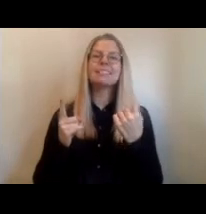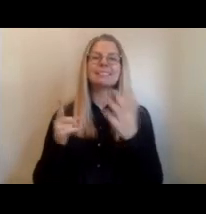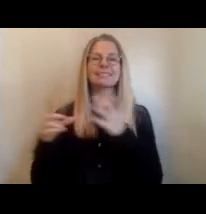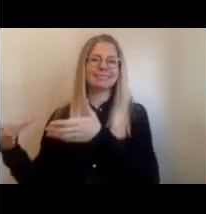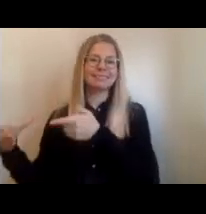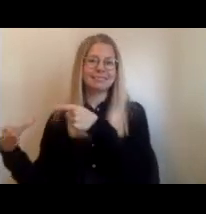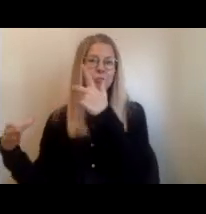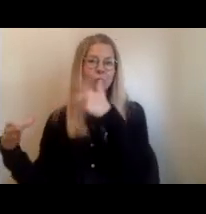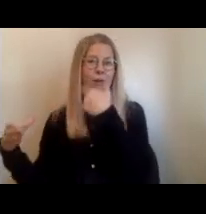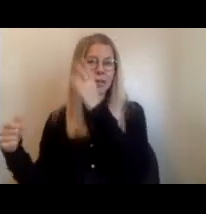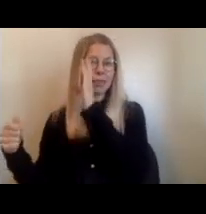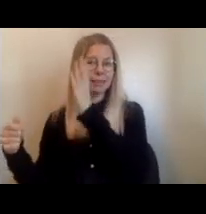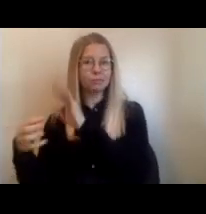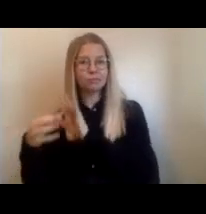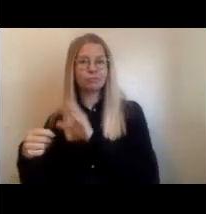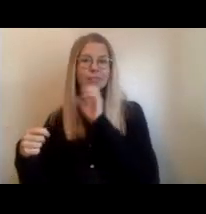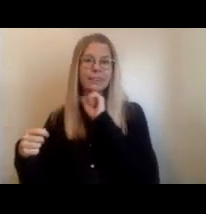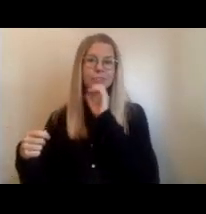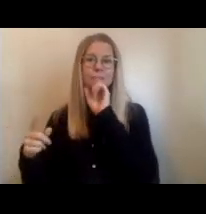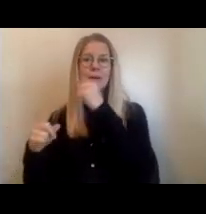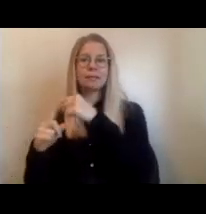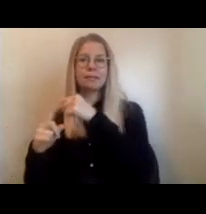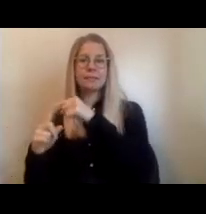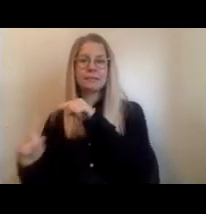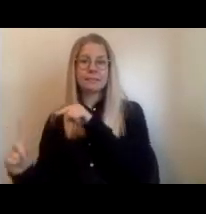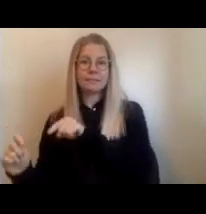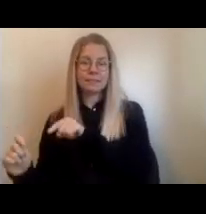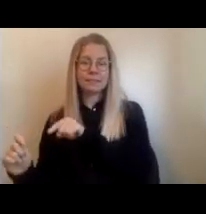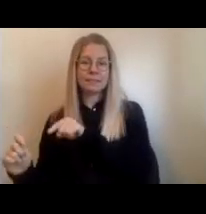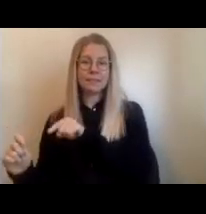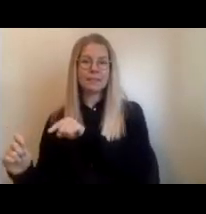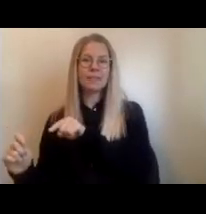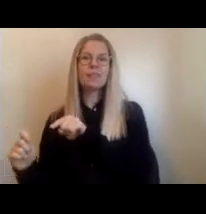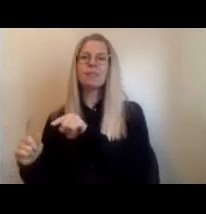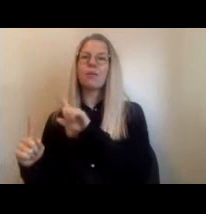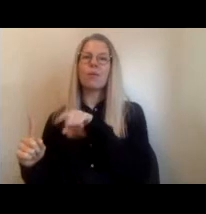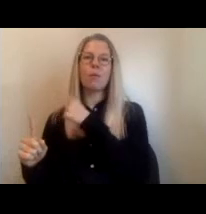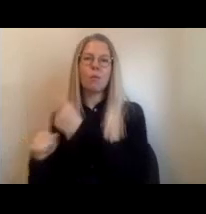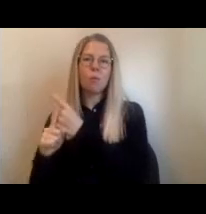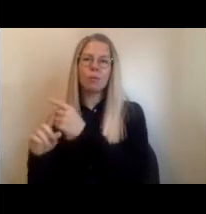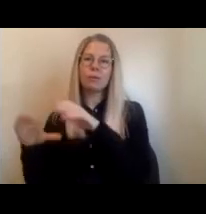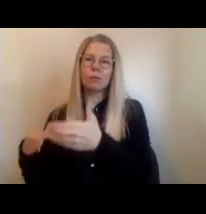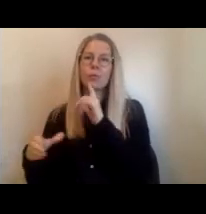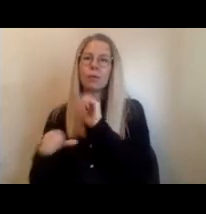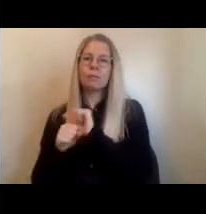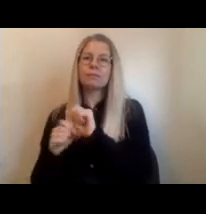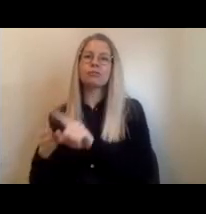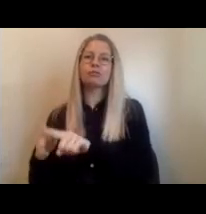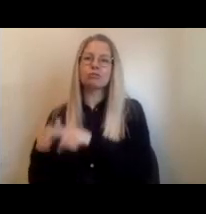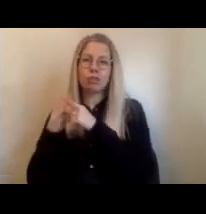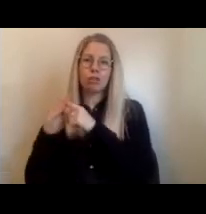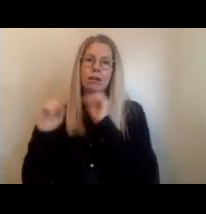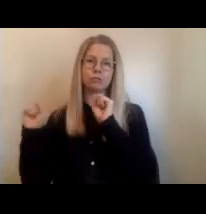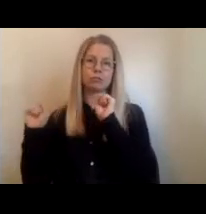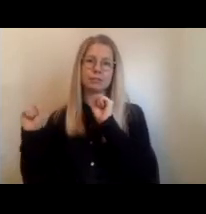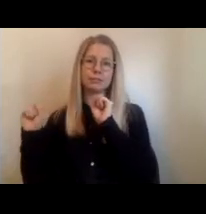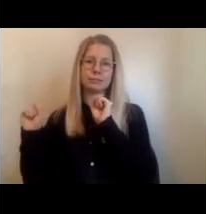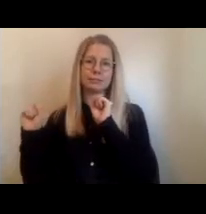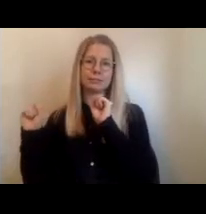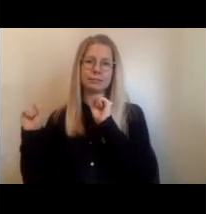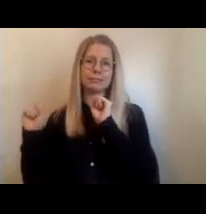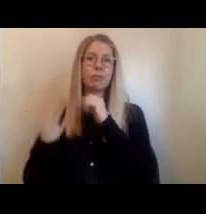on aging positively was the only group out of all 4 of these to start exercising more often. All it took was 3